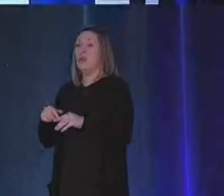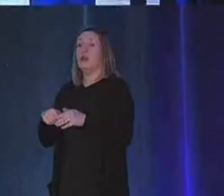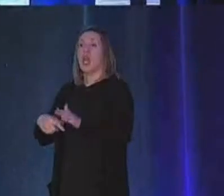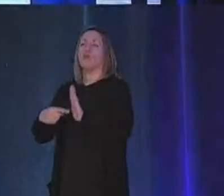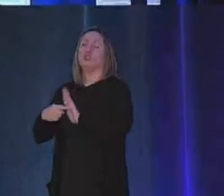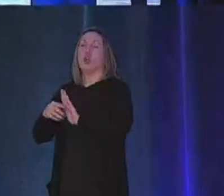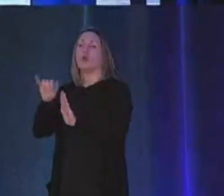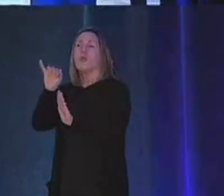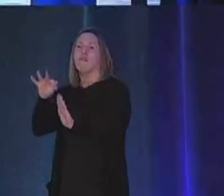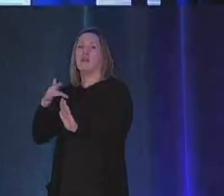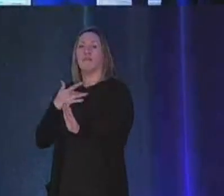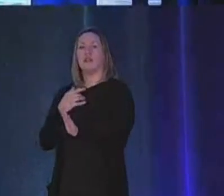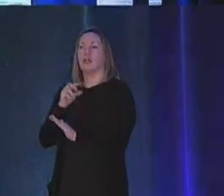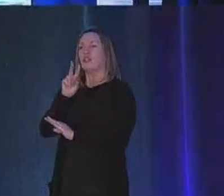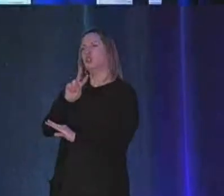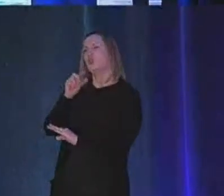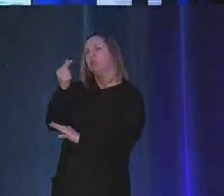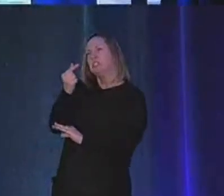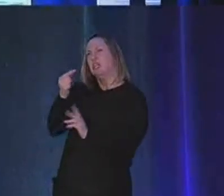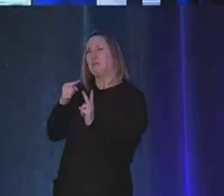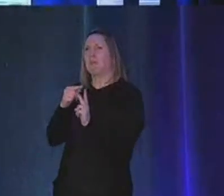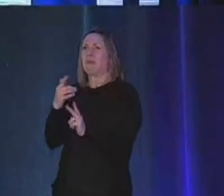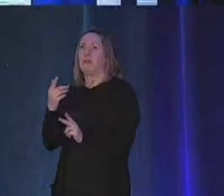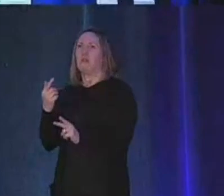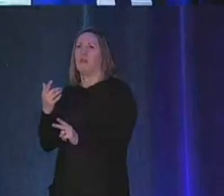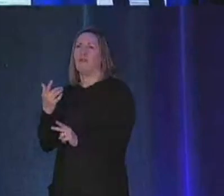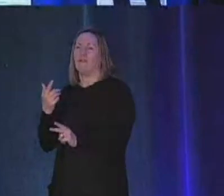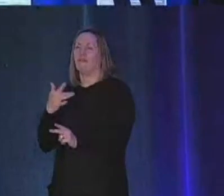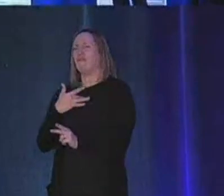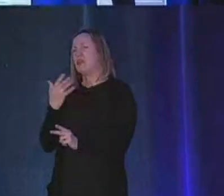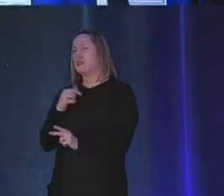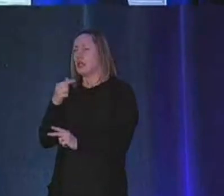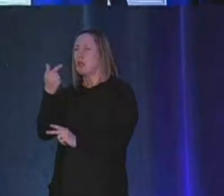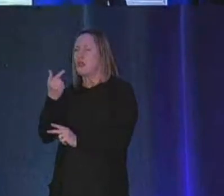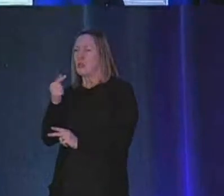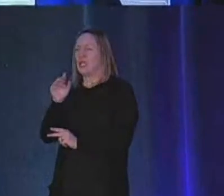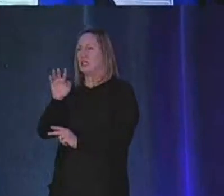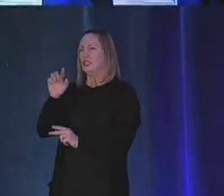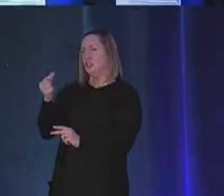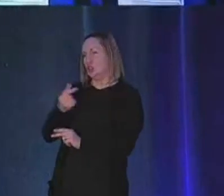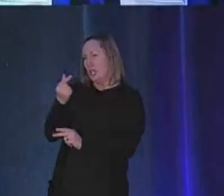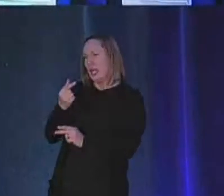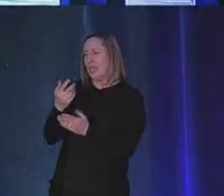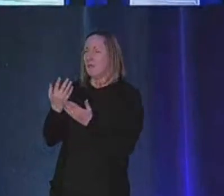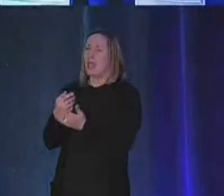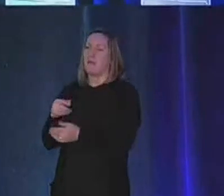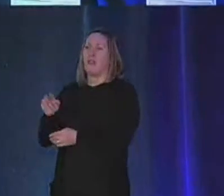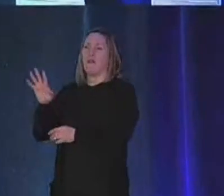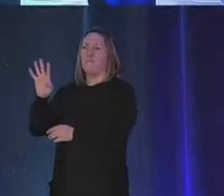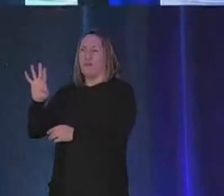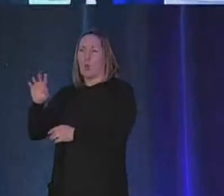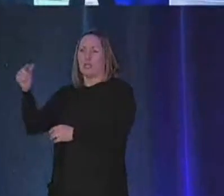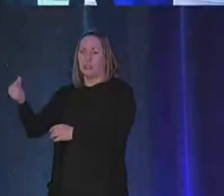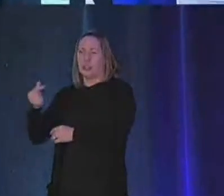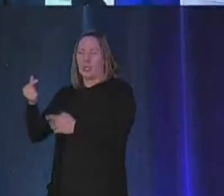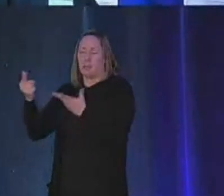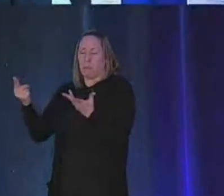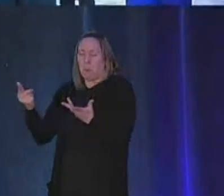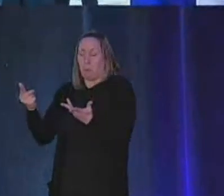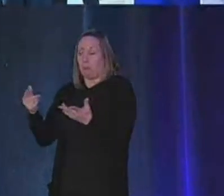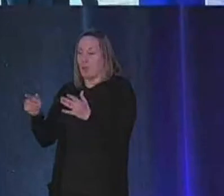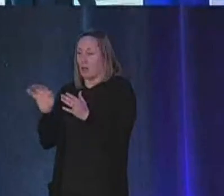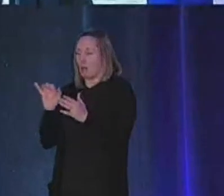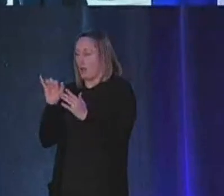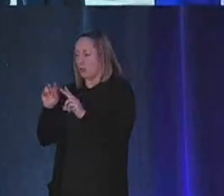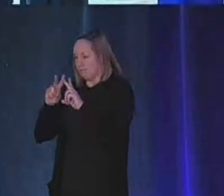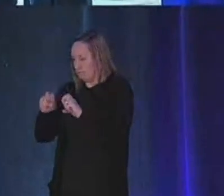like, it feels like 2G, feels like 3G, maybe it's 4G. And once you have that information,